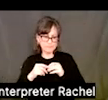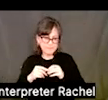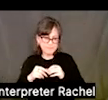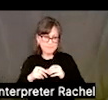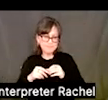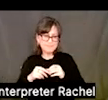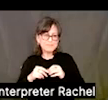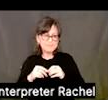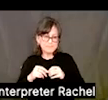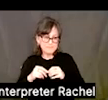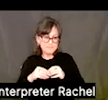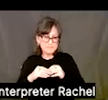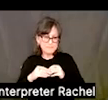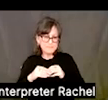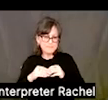Next slide.